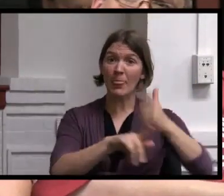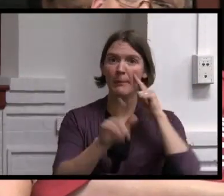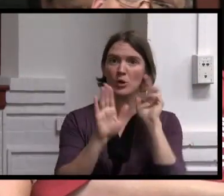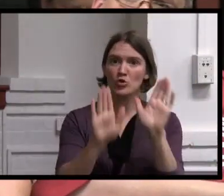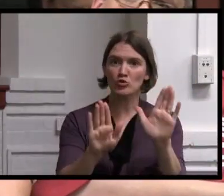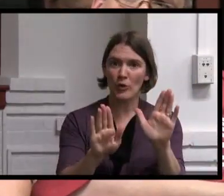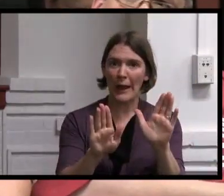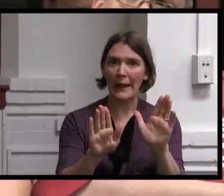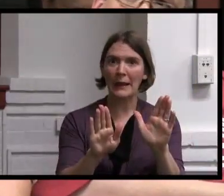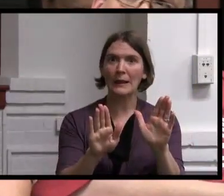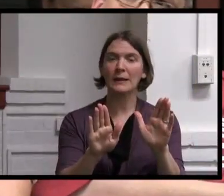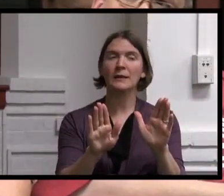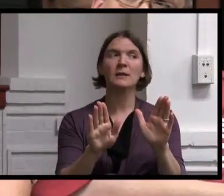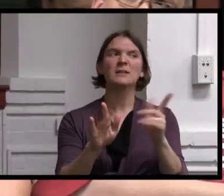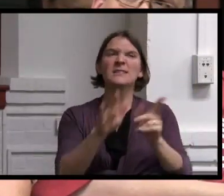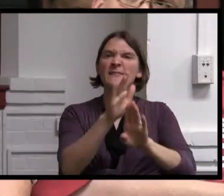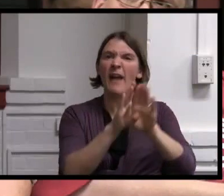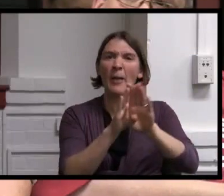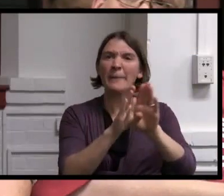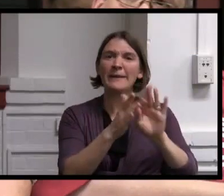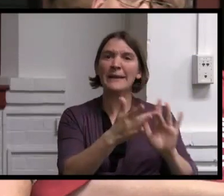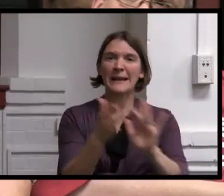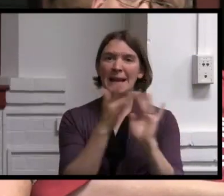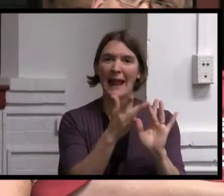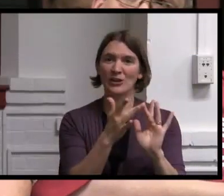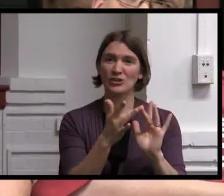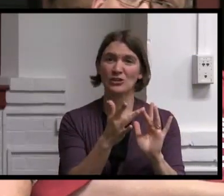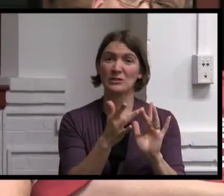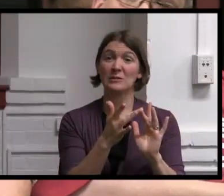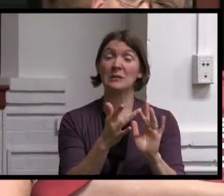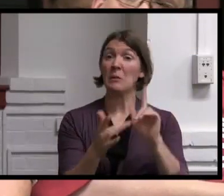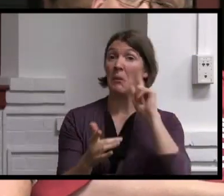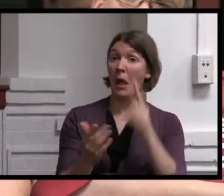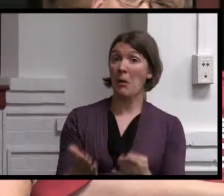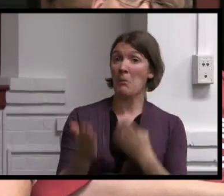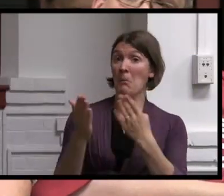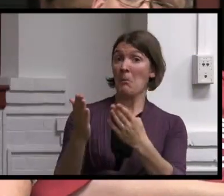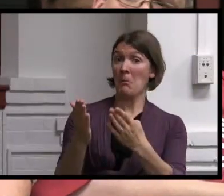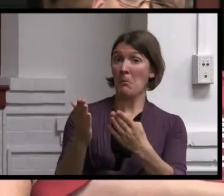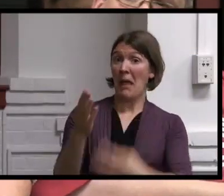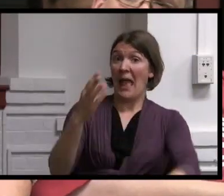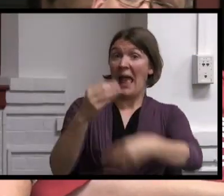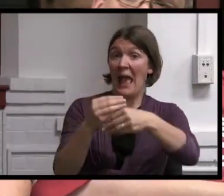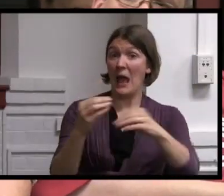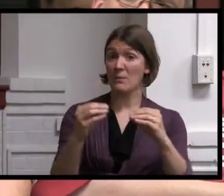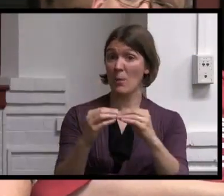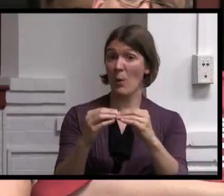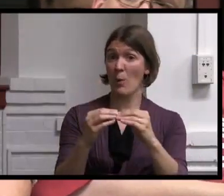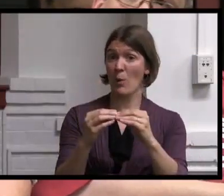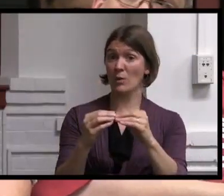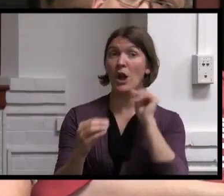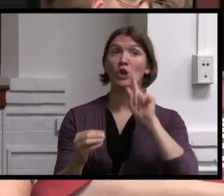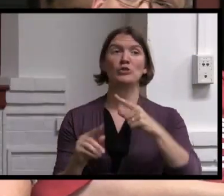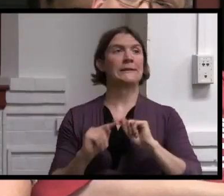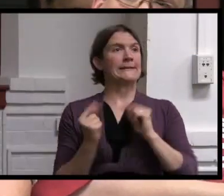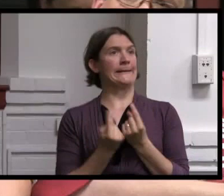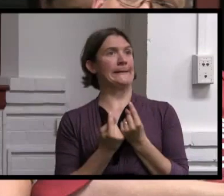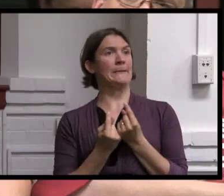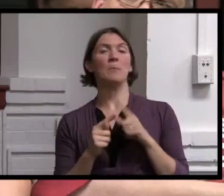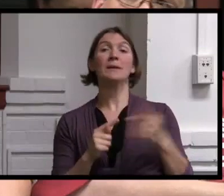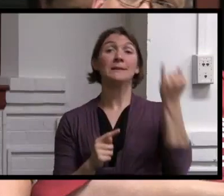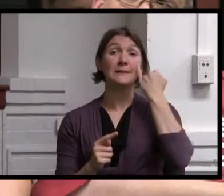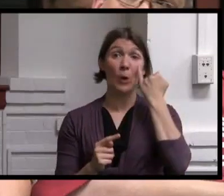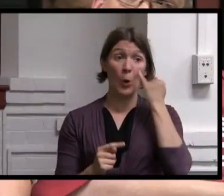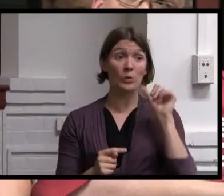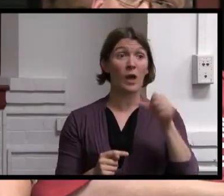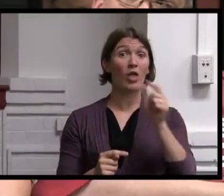the developing some mechanism. I would take that a step further, or maybe challenge on that if there are people who